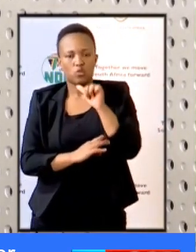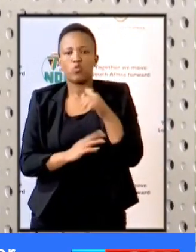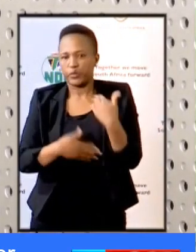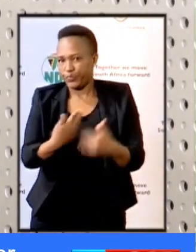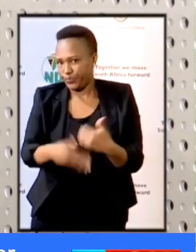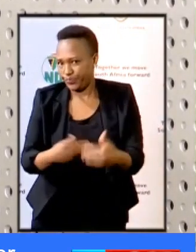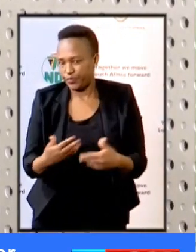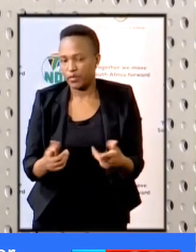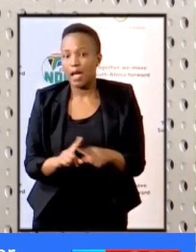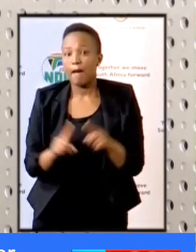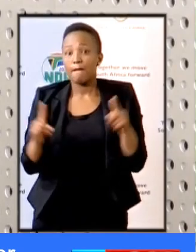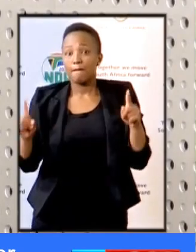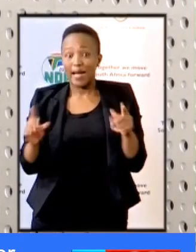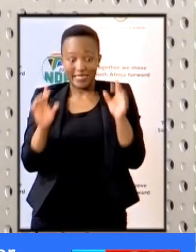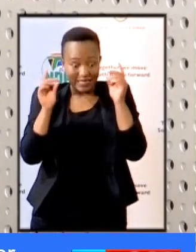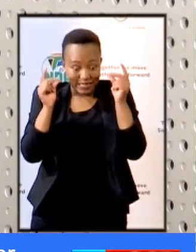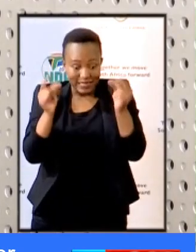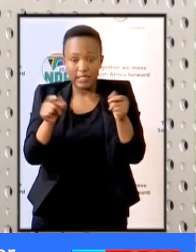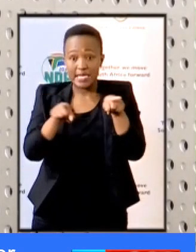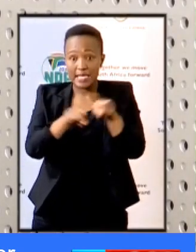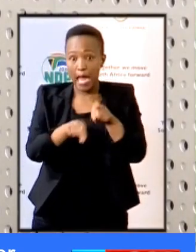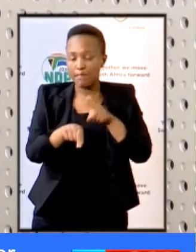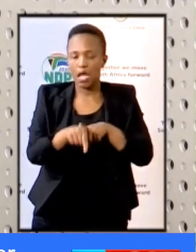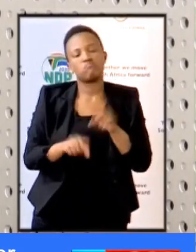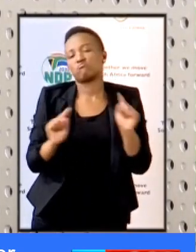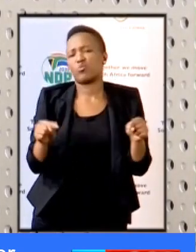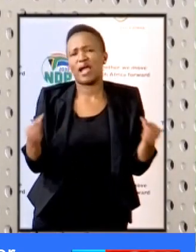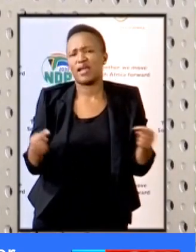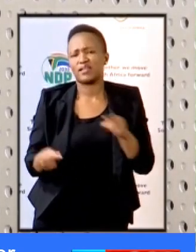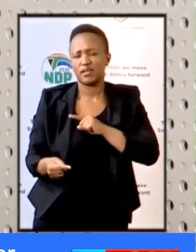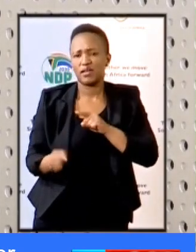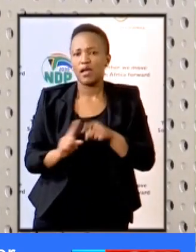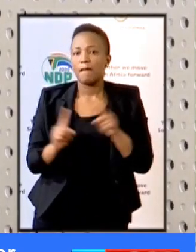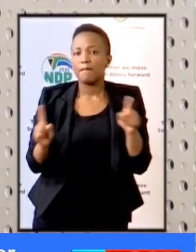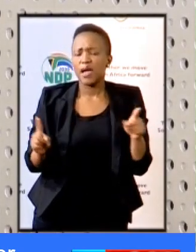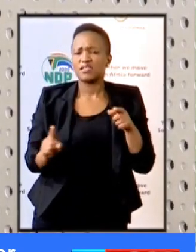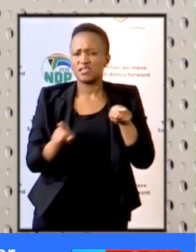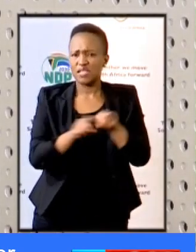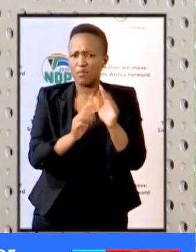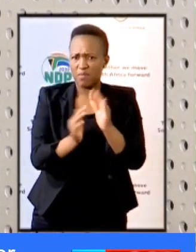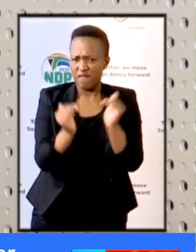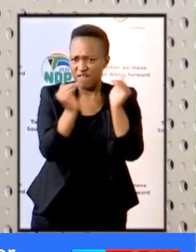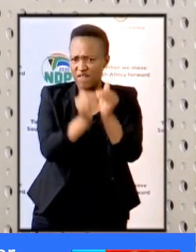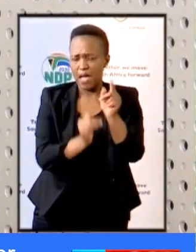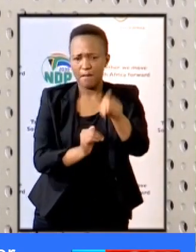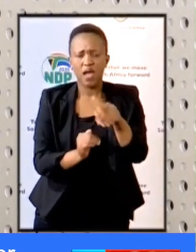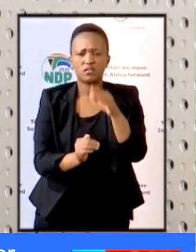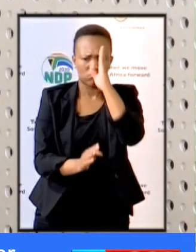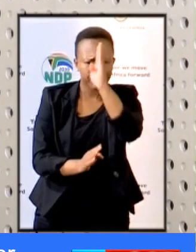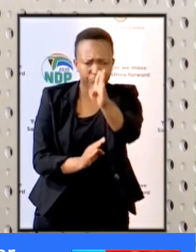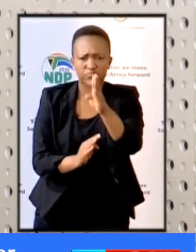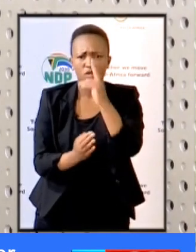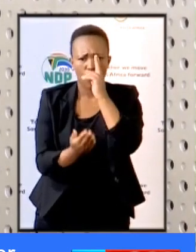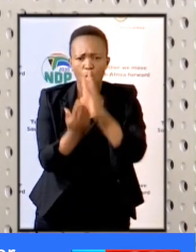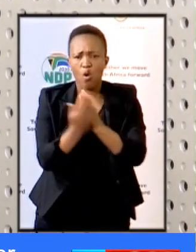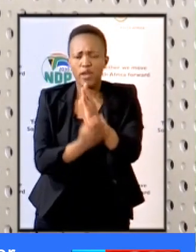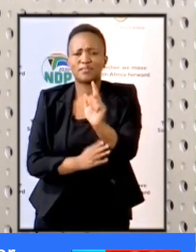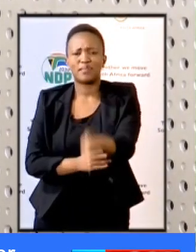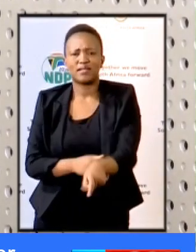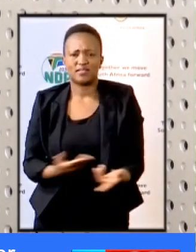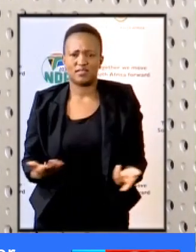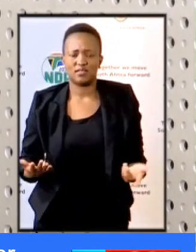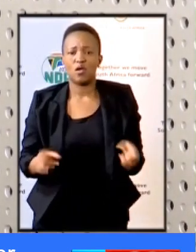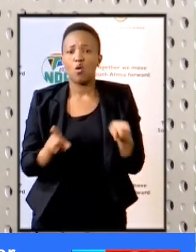not be able to do it in exactly the same way, because we want to be fair also here and be honest in Vedas. We discover